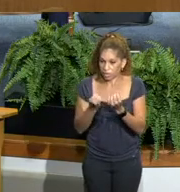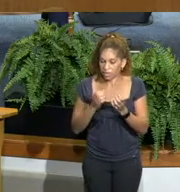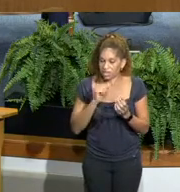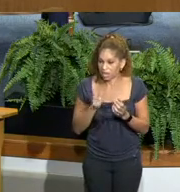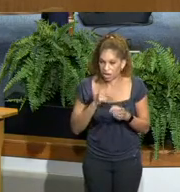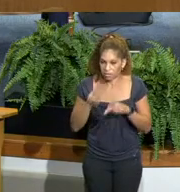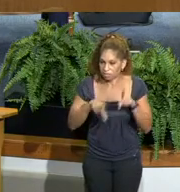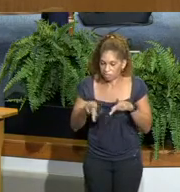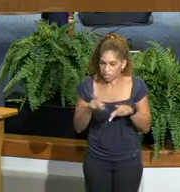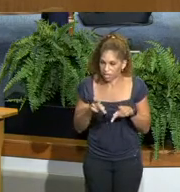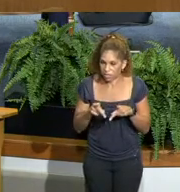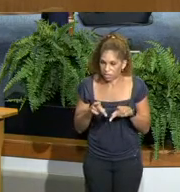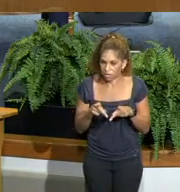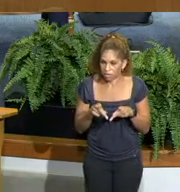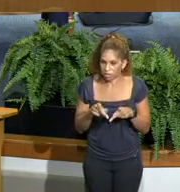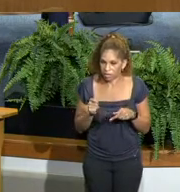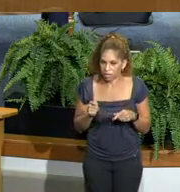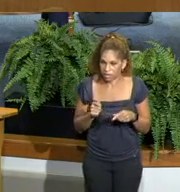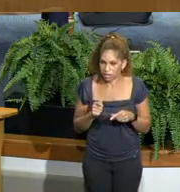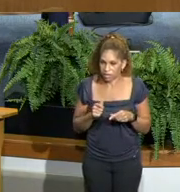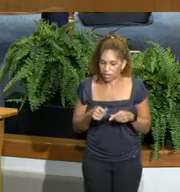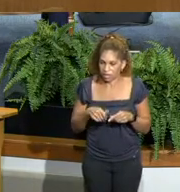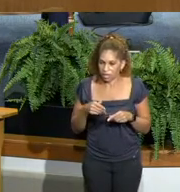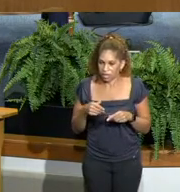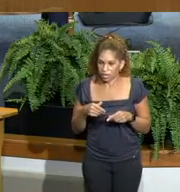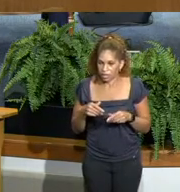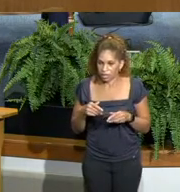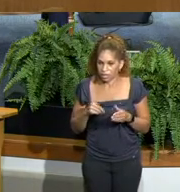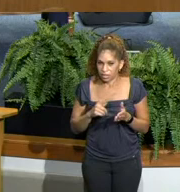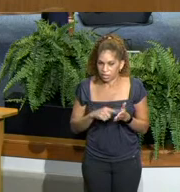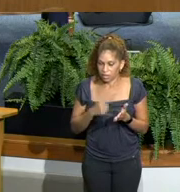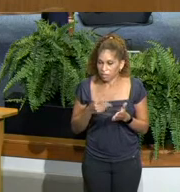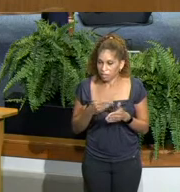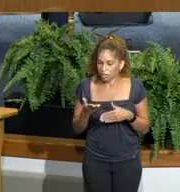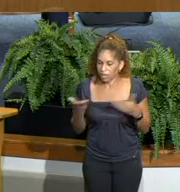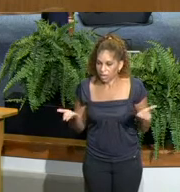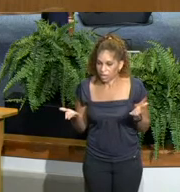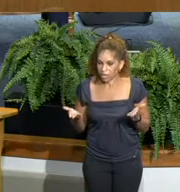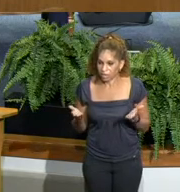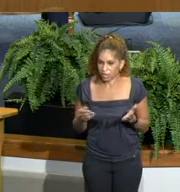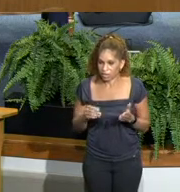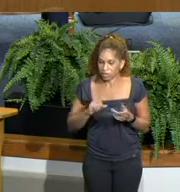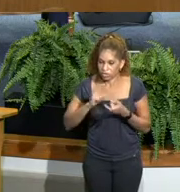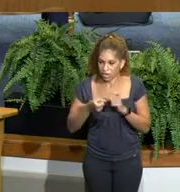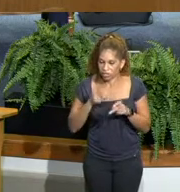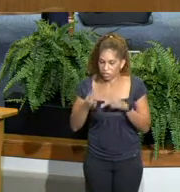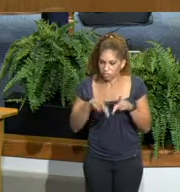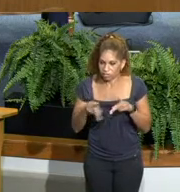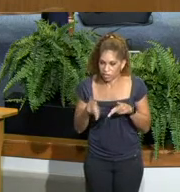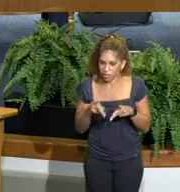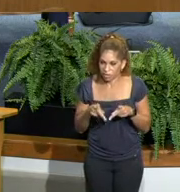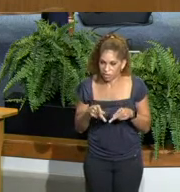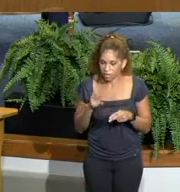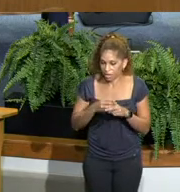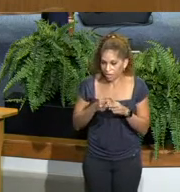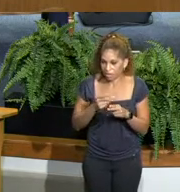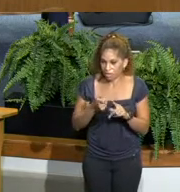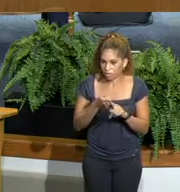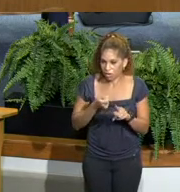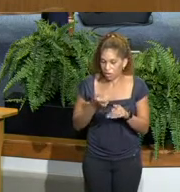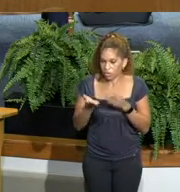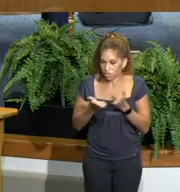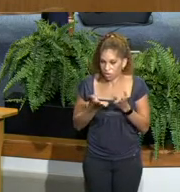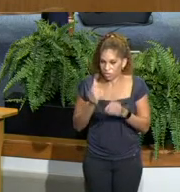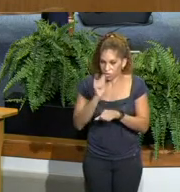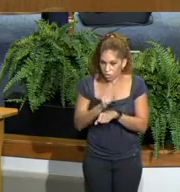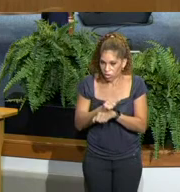certain forces change people's names from service workers to essential workers, because by calling them essential workers, it meant they had to